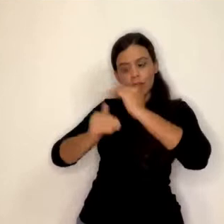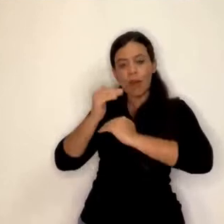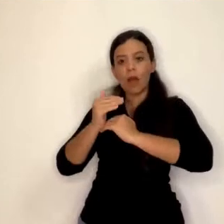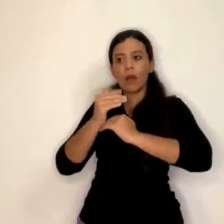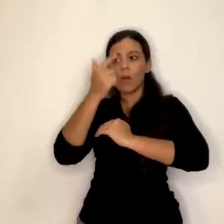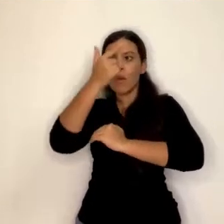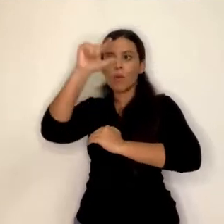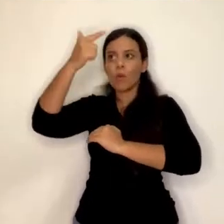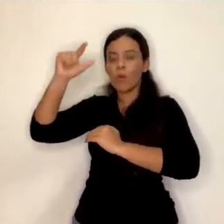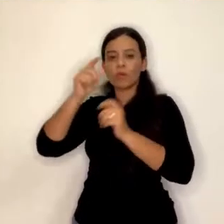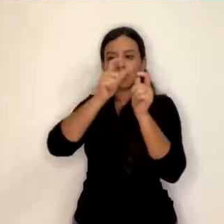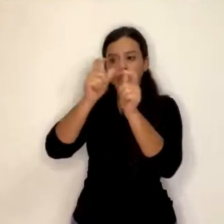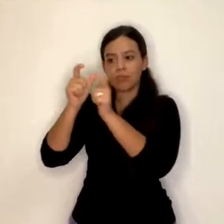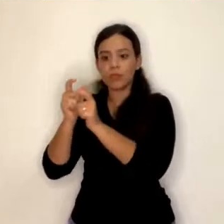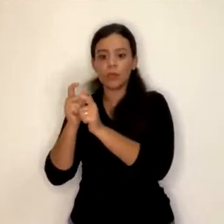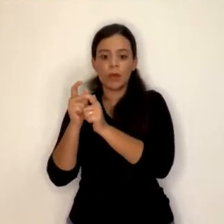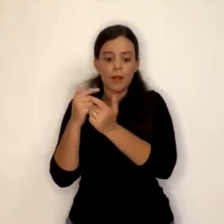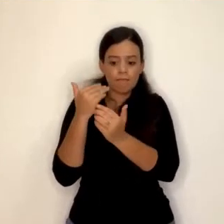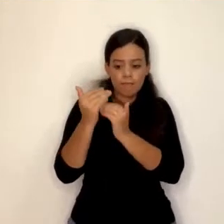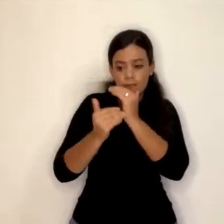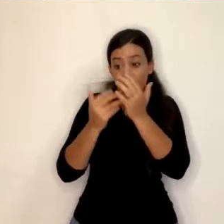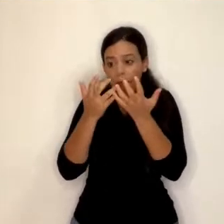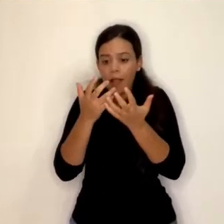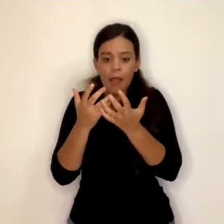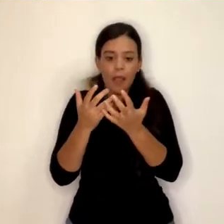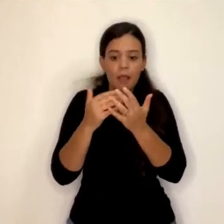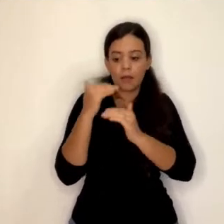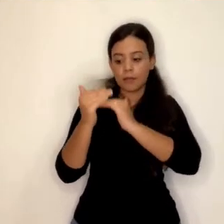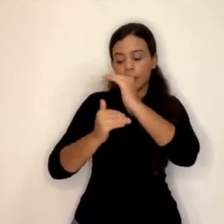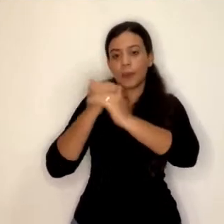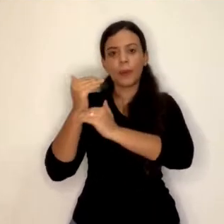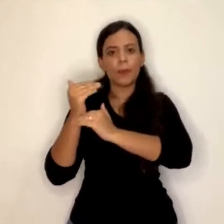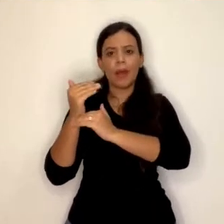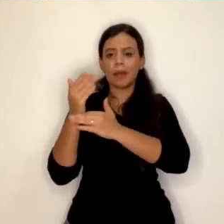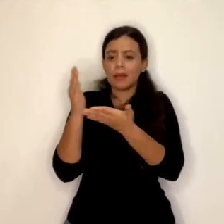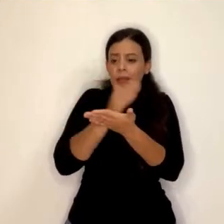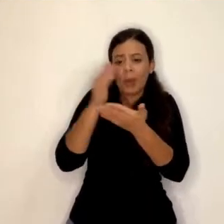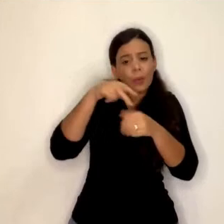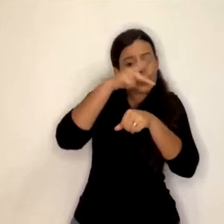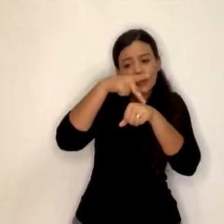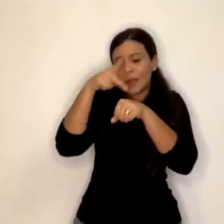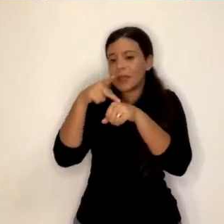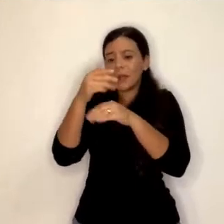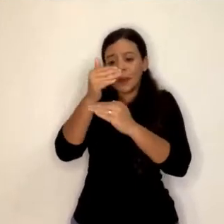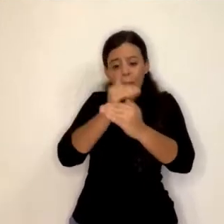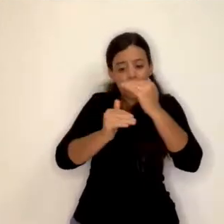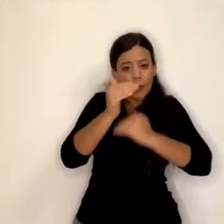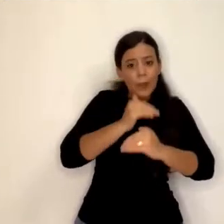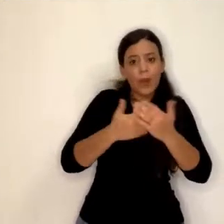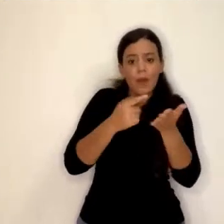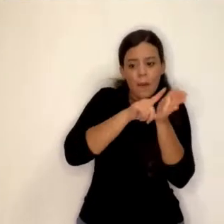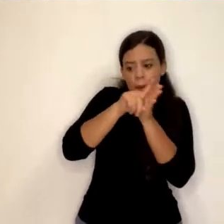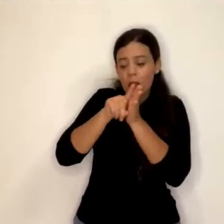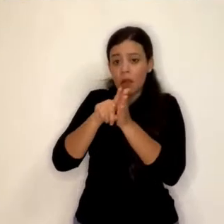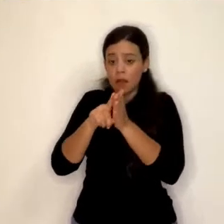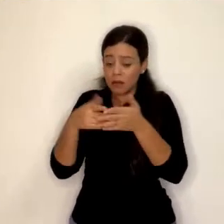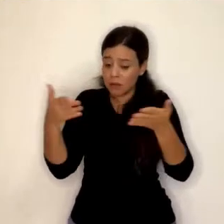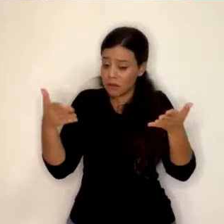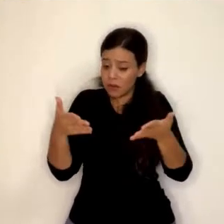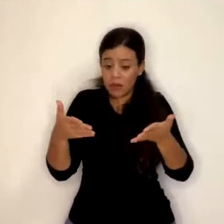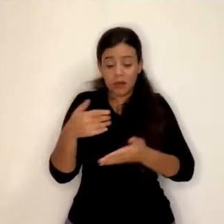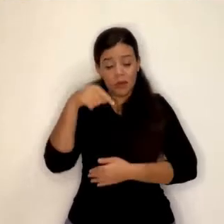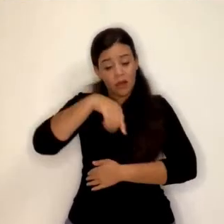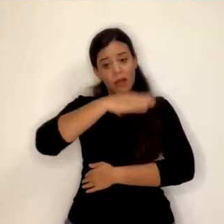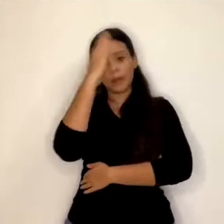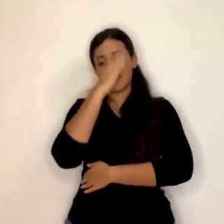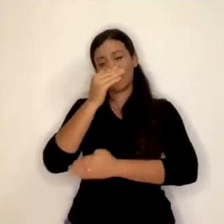utilizing taking step backs in which while the world are looking for critical ways of advancing,